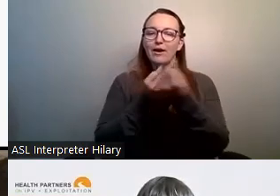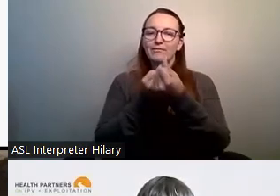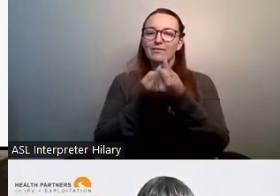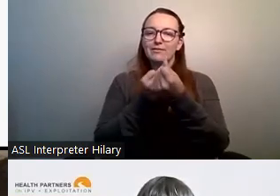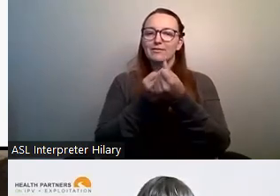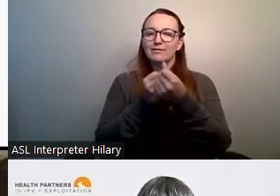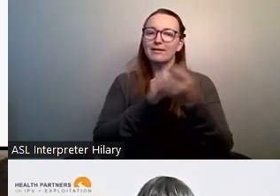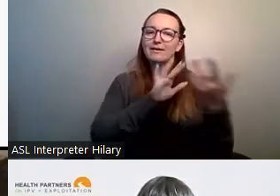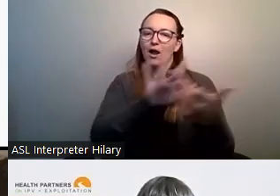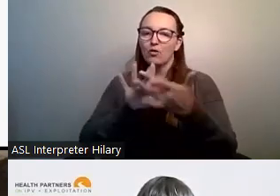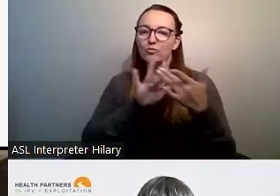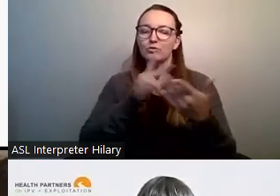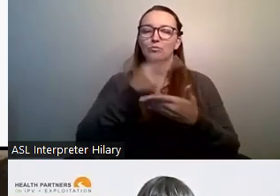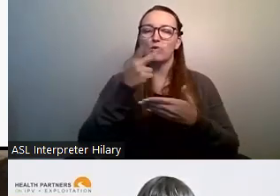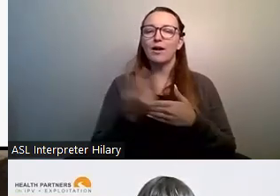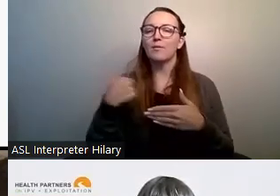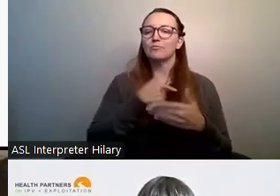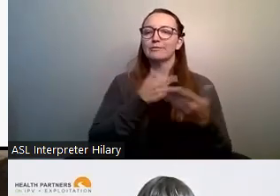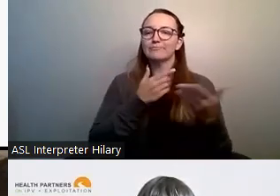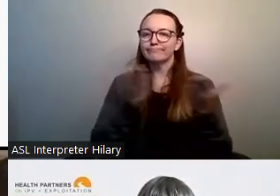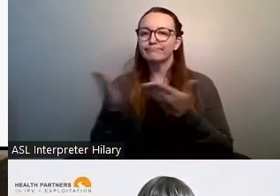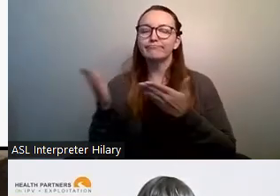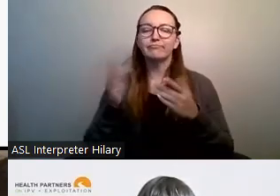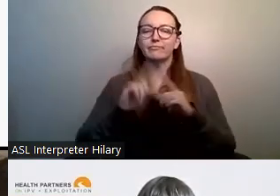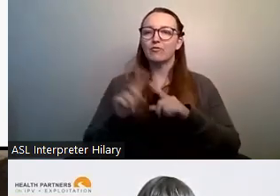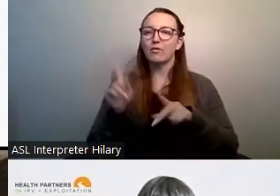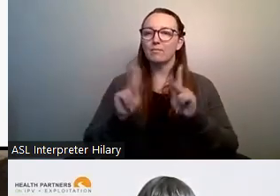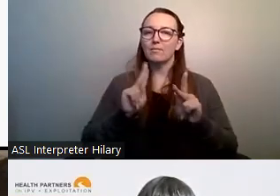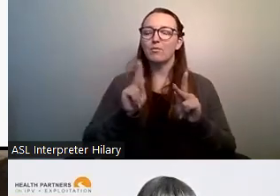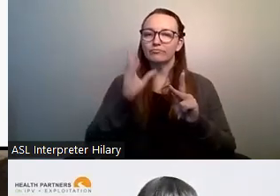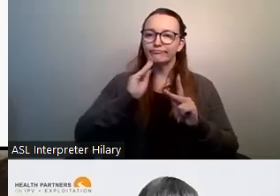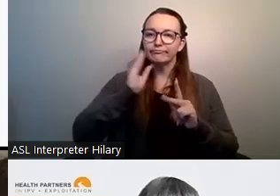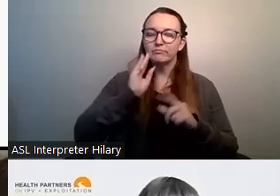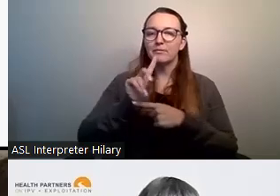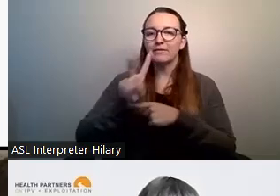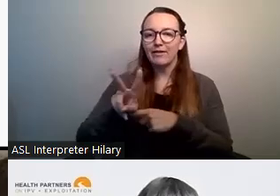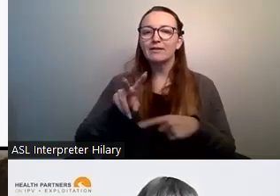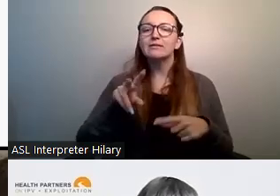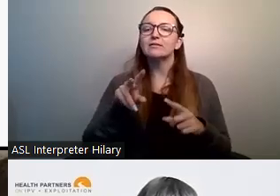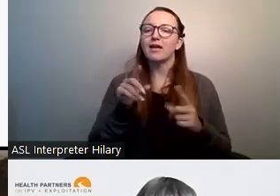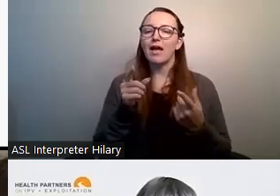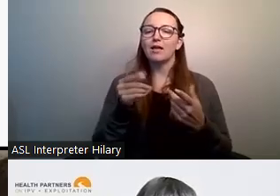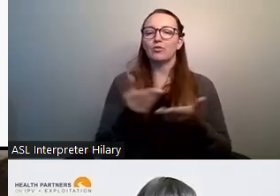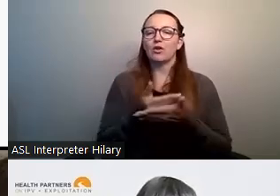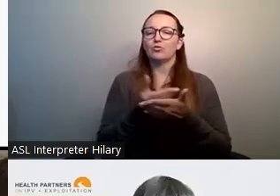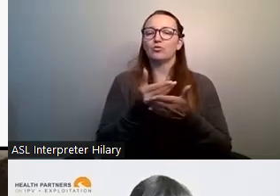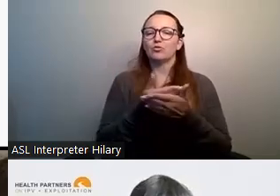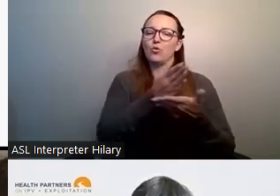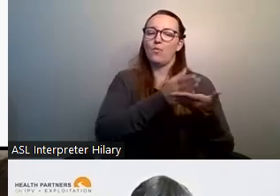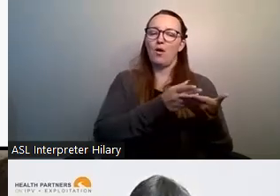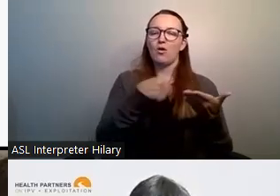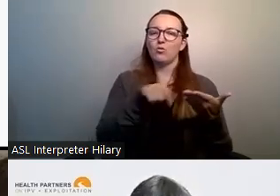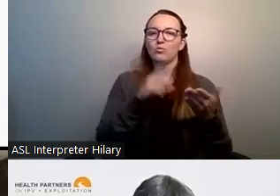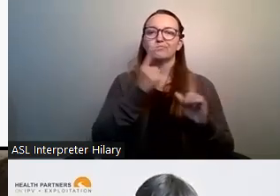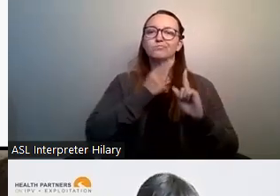SAOP serves survivors of interpersonal violence, and the New Leaf program is a division of that that aims to support survivors